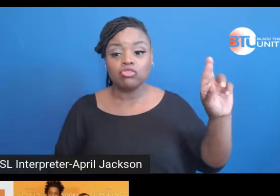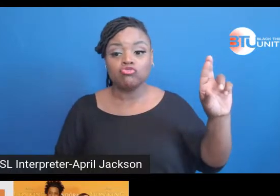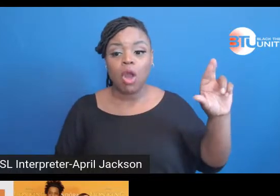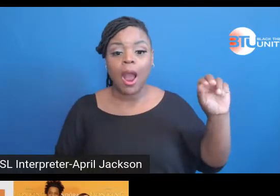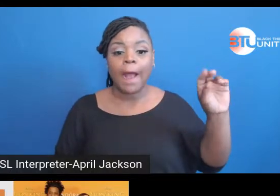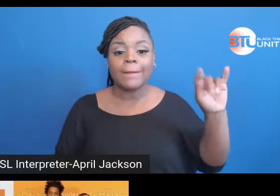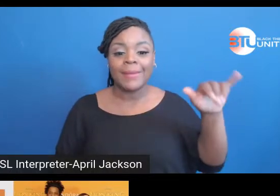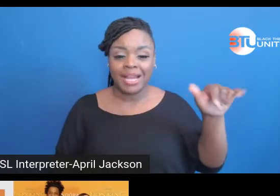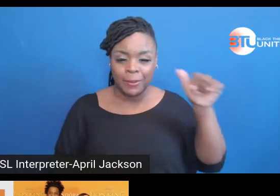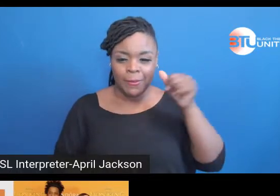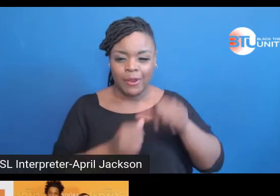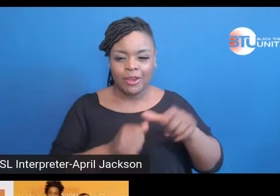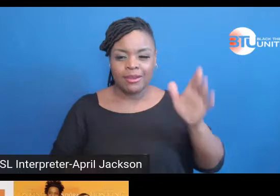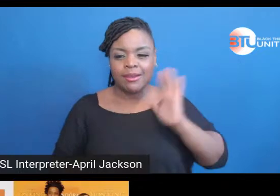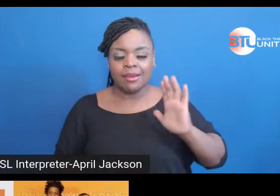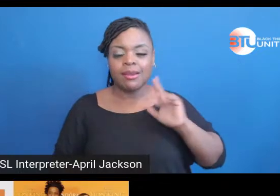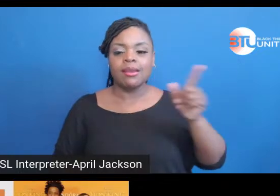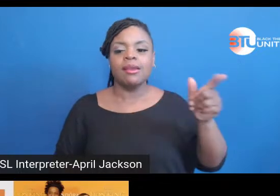that